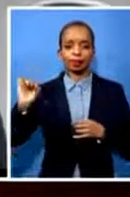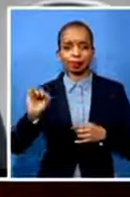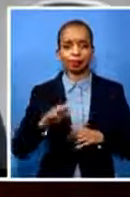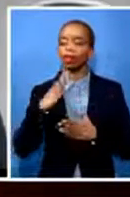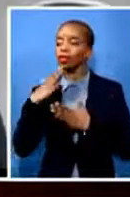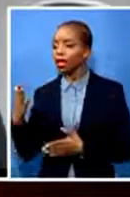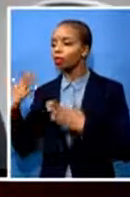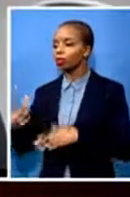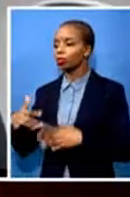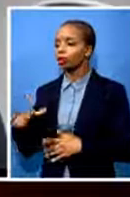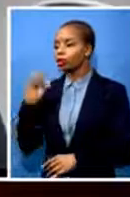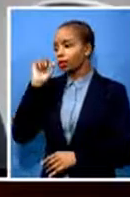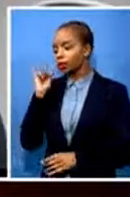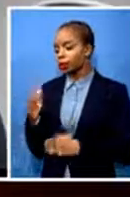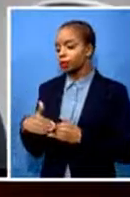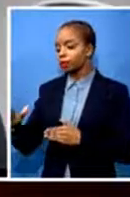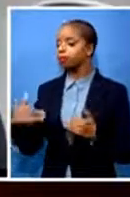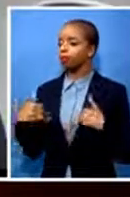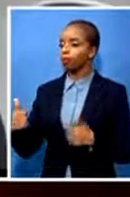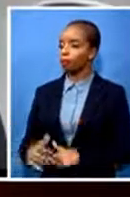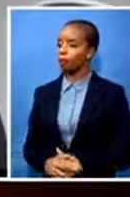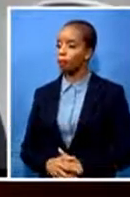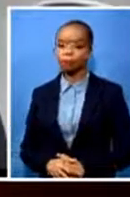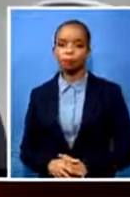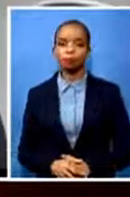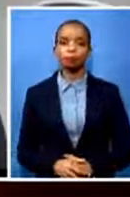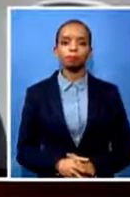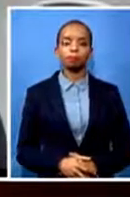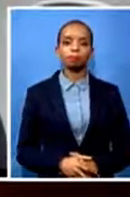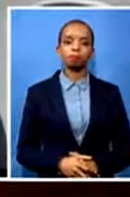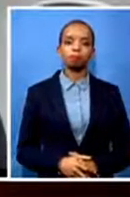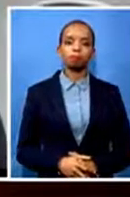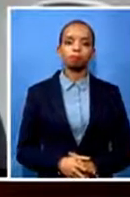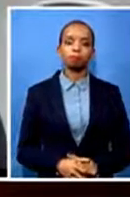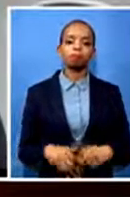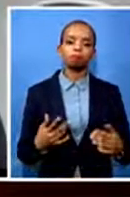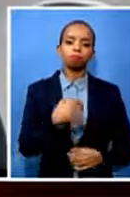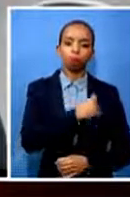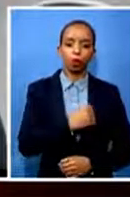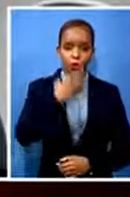We wish every South African free and fair elections